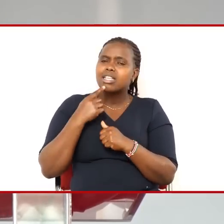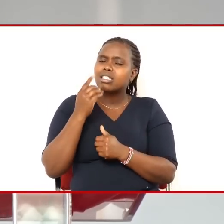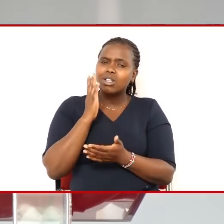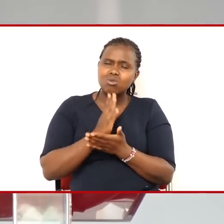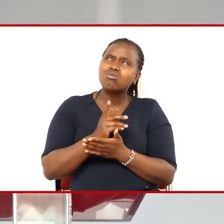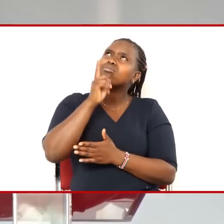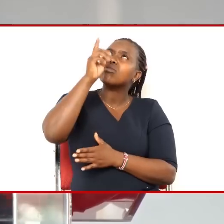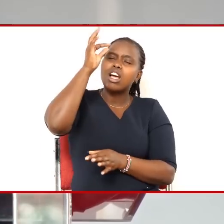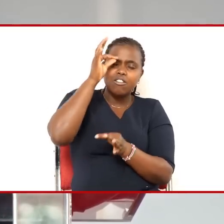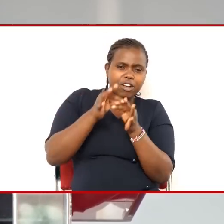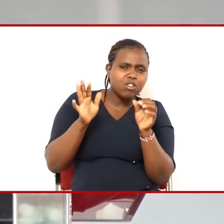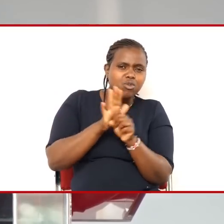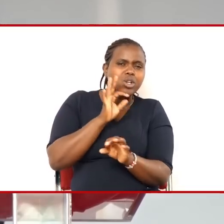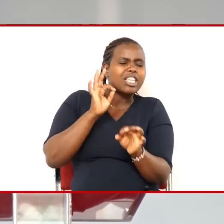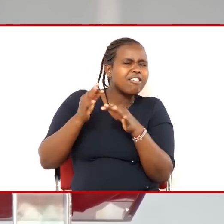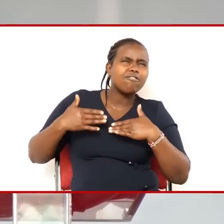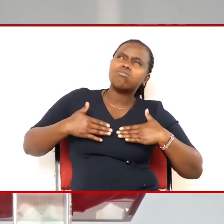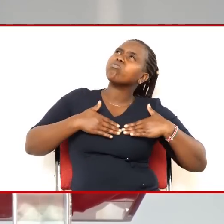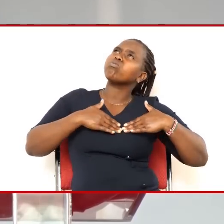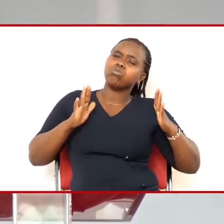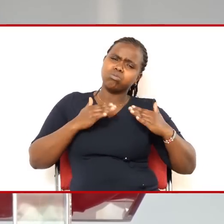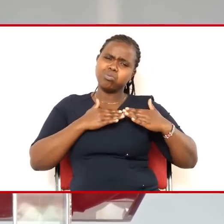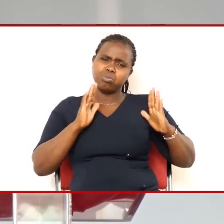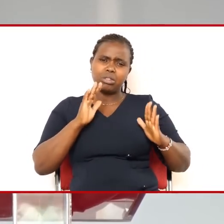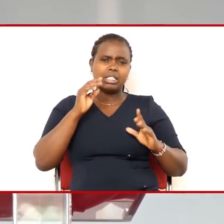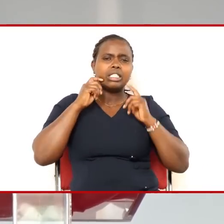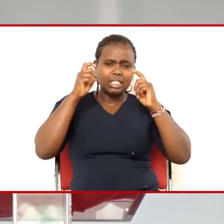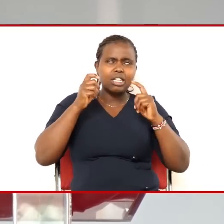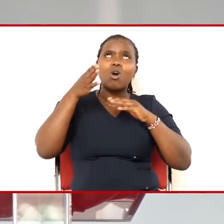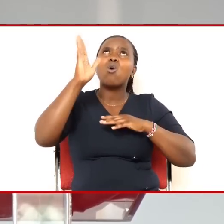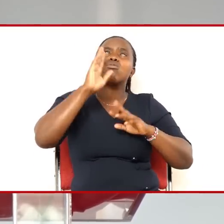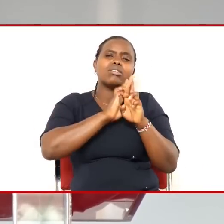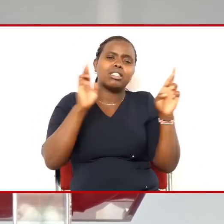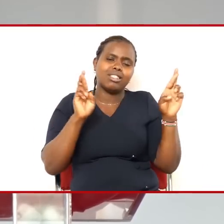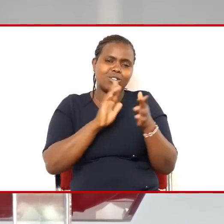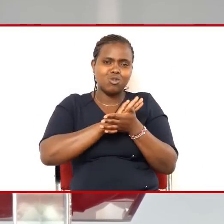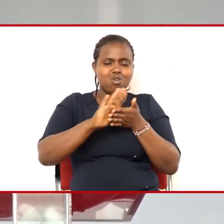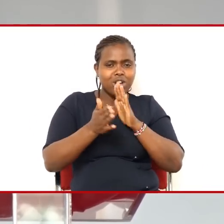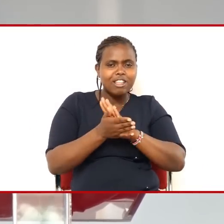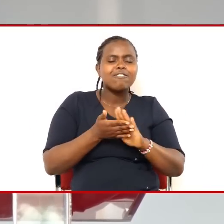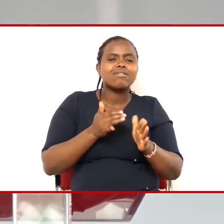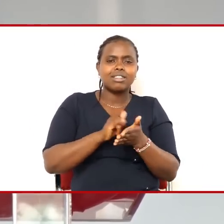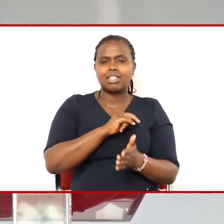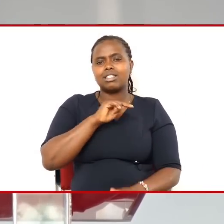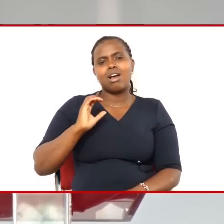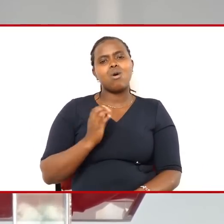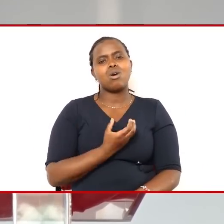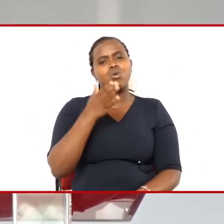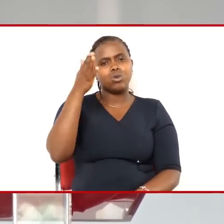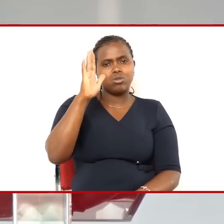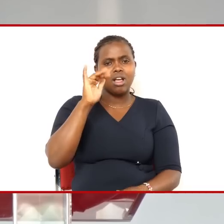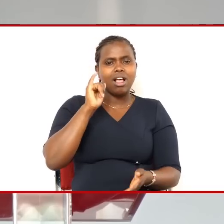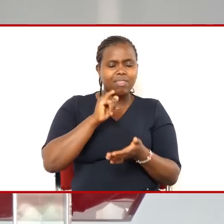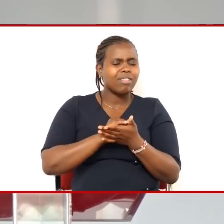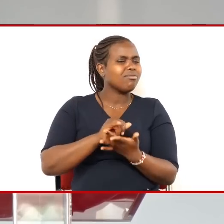is faithful. If we confess our sins, he is faithful to forgive. That is our God. That